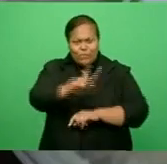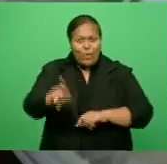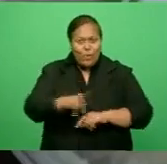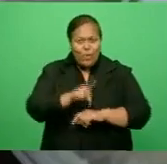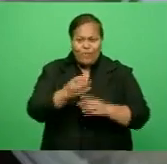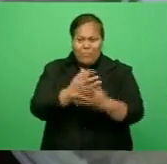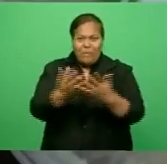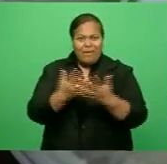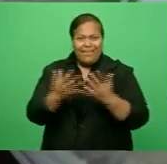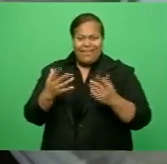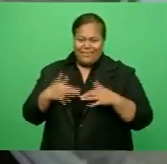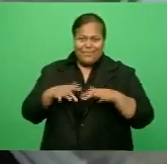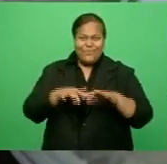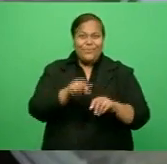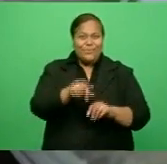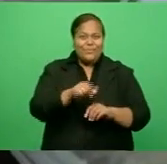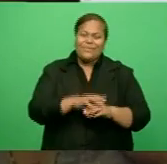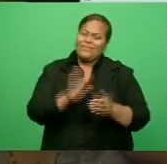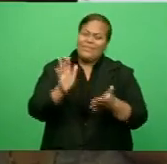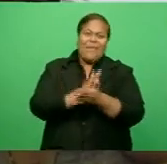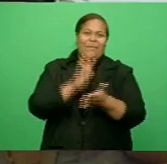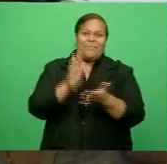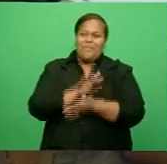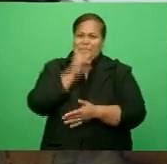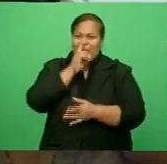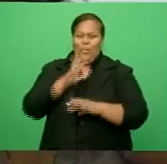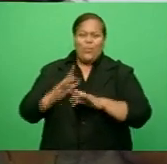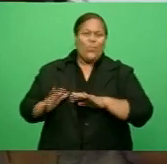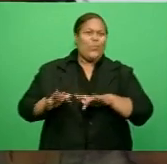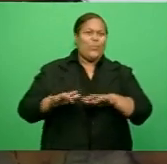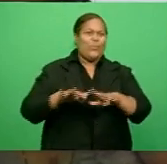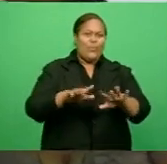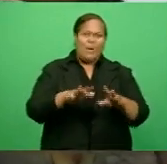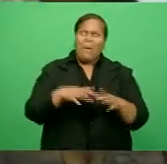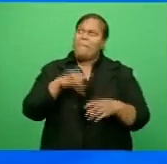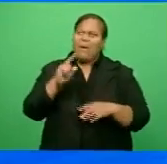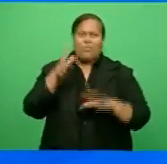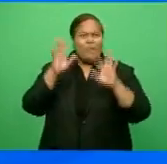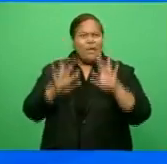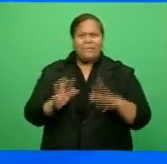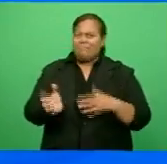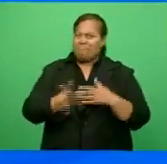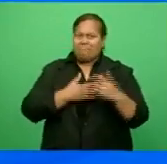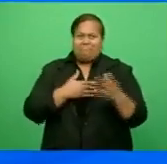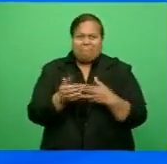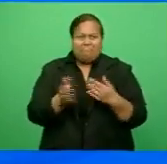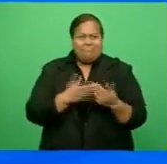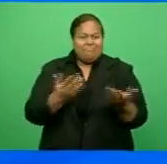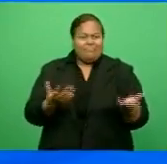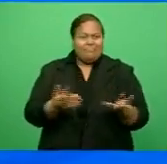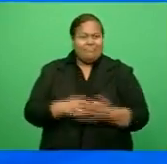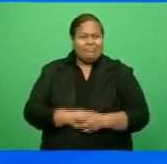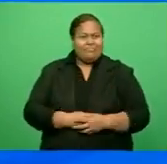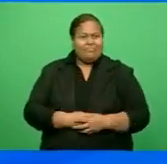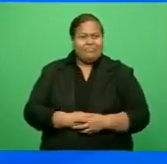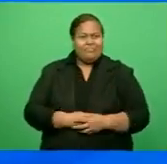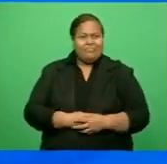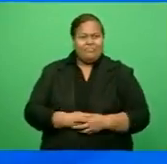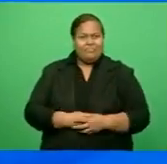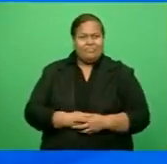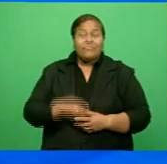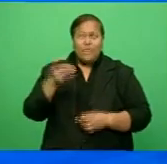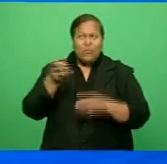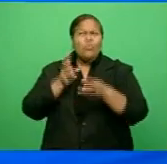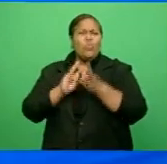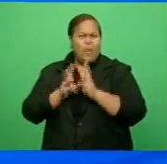pool. Vendors say they are happy with the turnout despite the uncertain weather condition. A rainy day sort of ruined things a bit, but